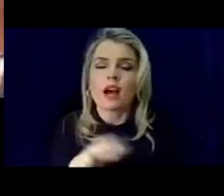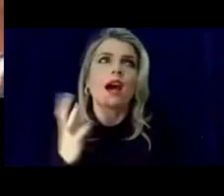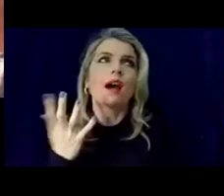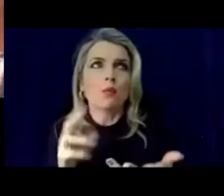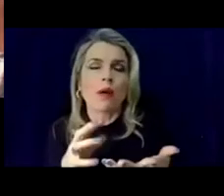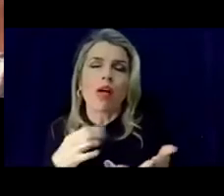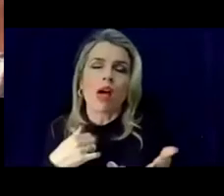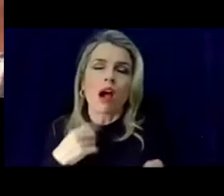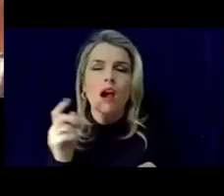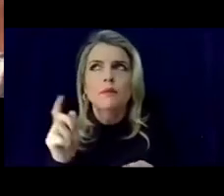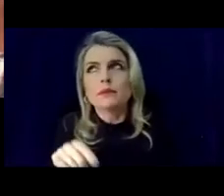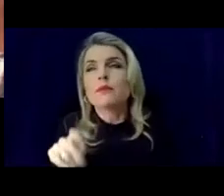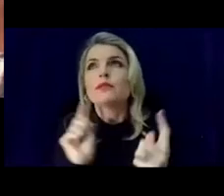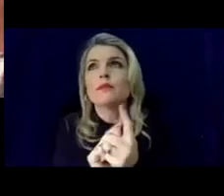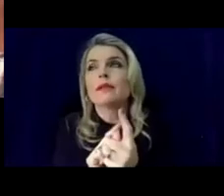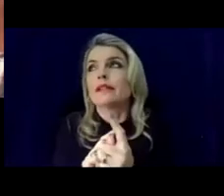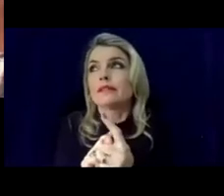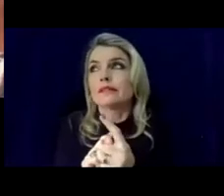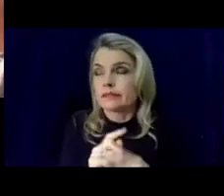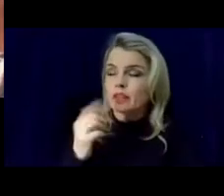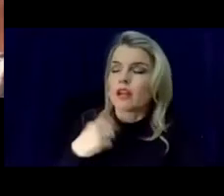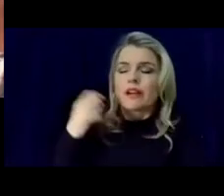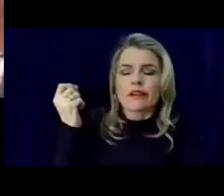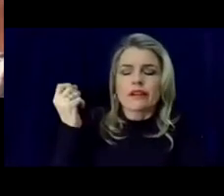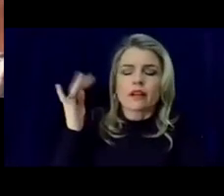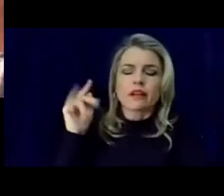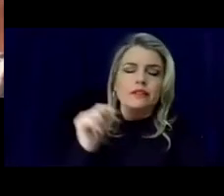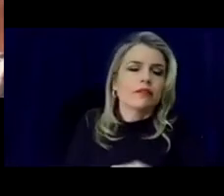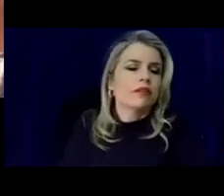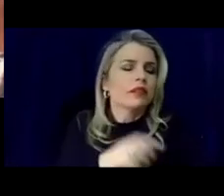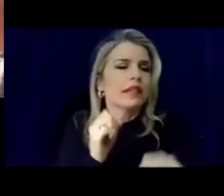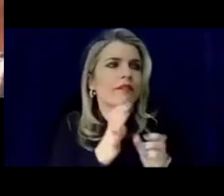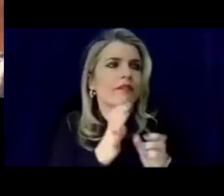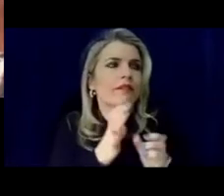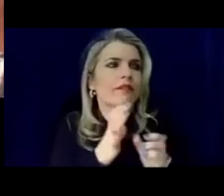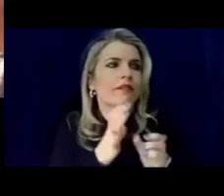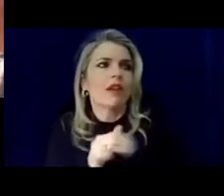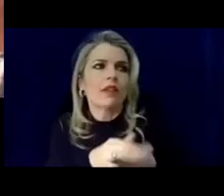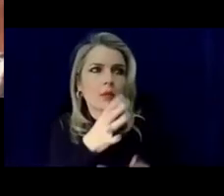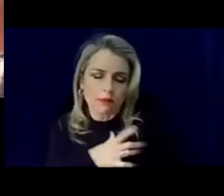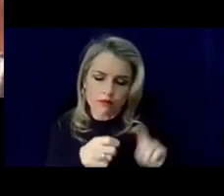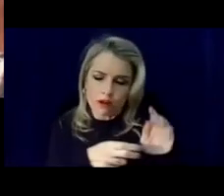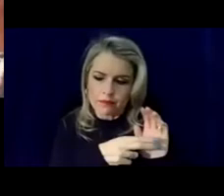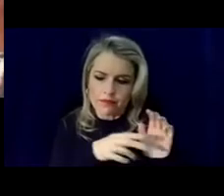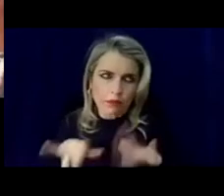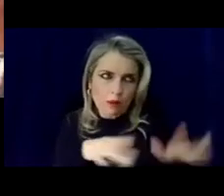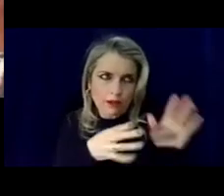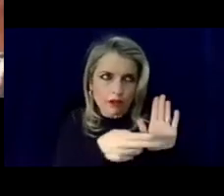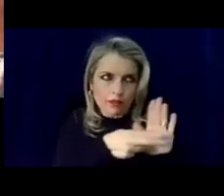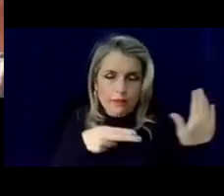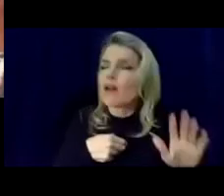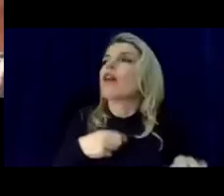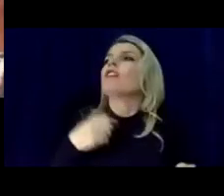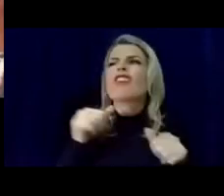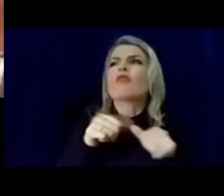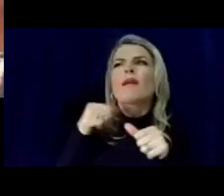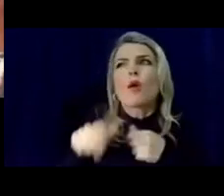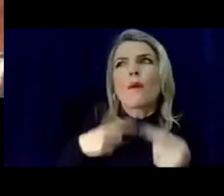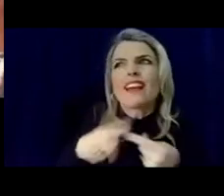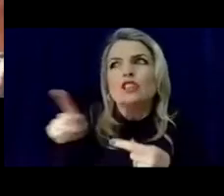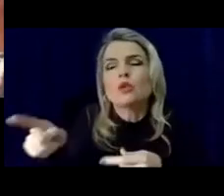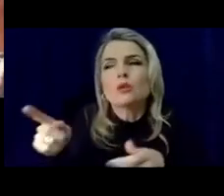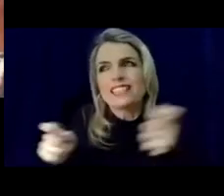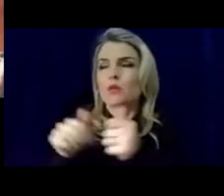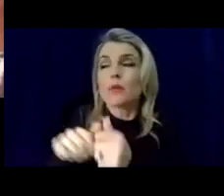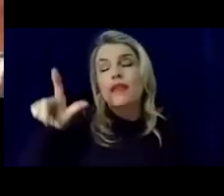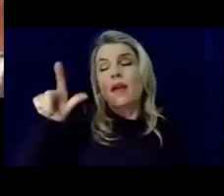I'm supposed to meet... Oh, got it. Yeah, that woman from the label. Well, just try to remember me when you're jet skiing with Patty